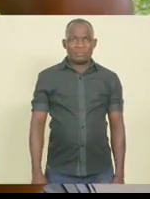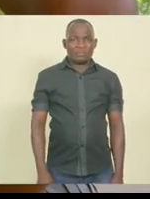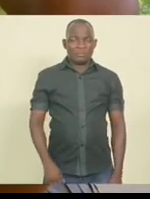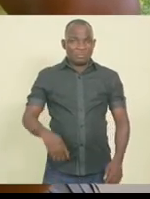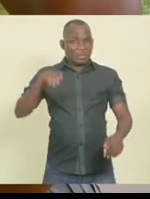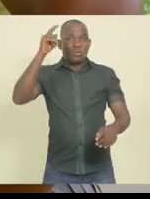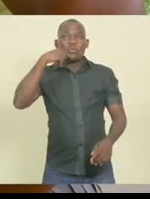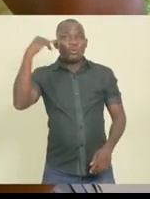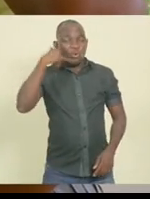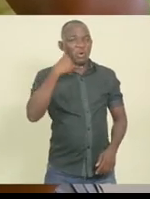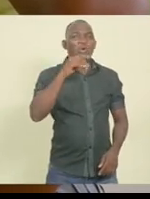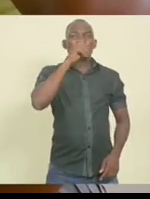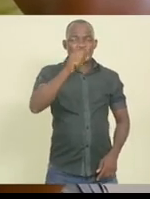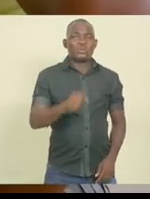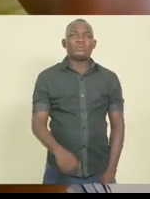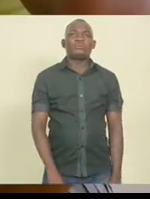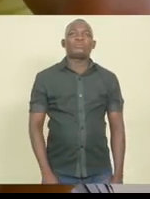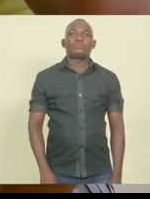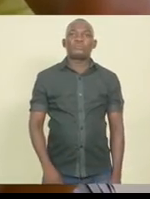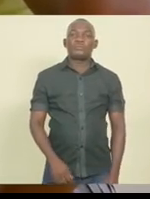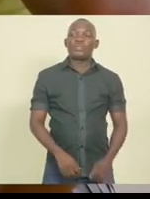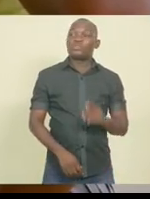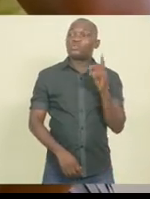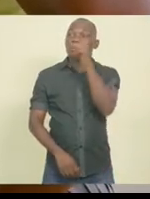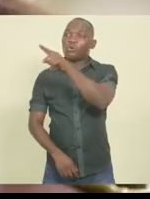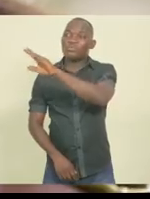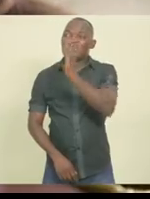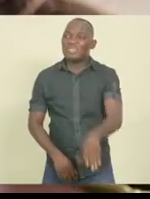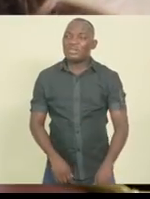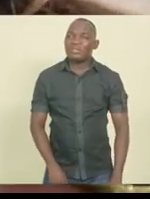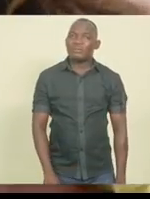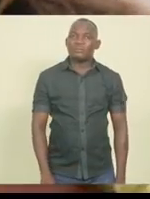sure. Look, you are not going anywhere.